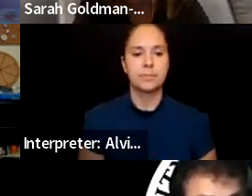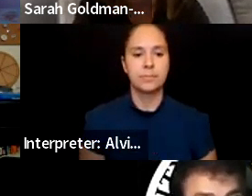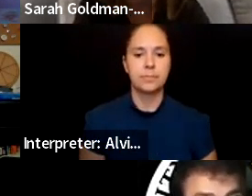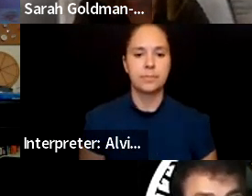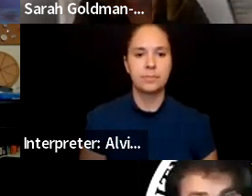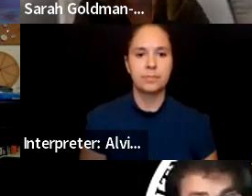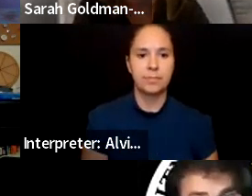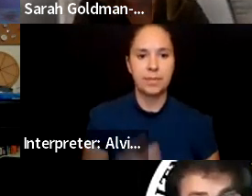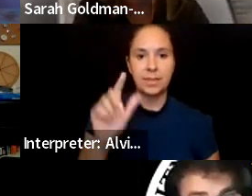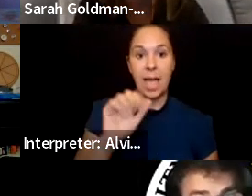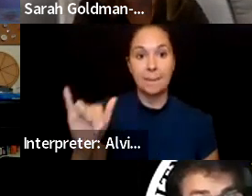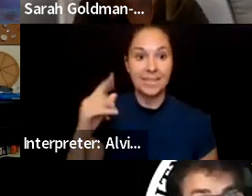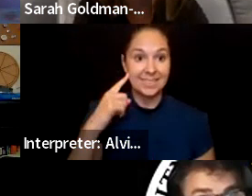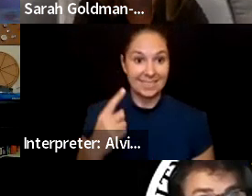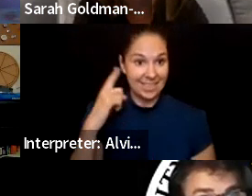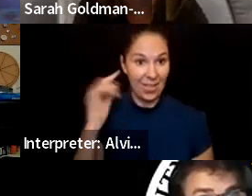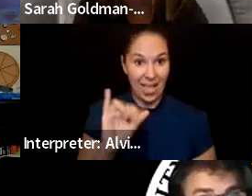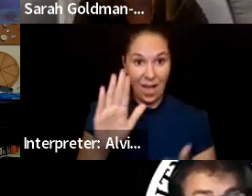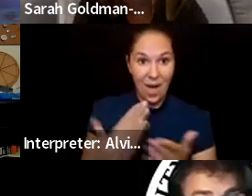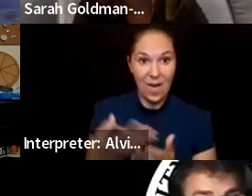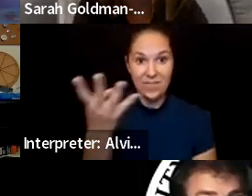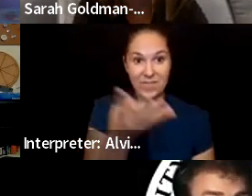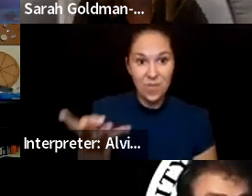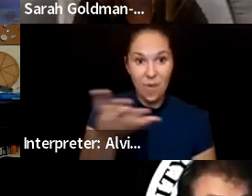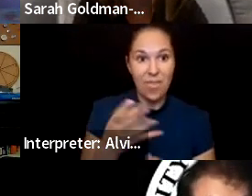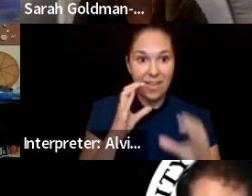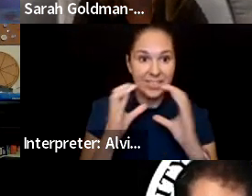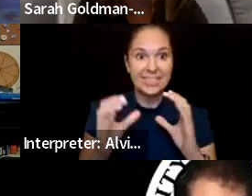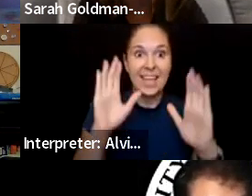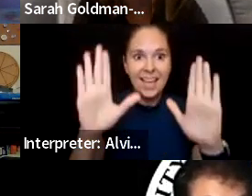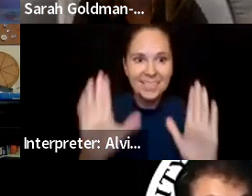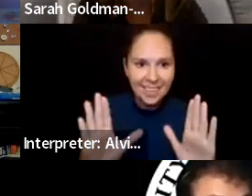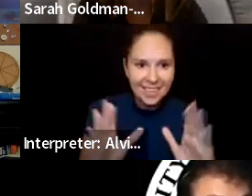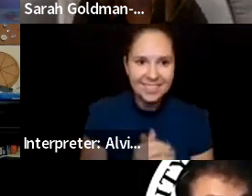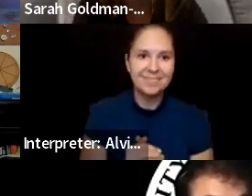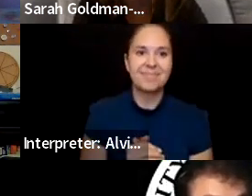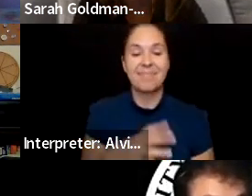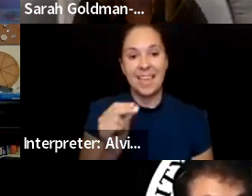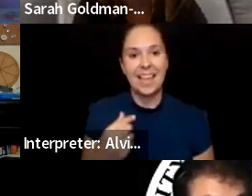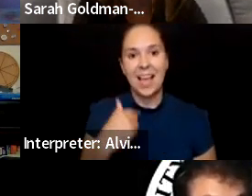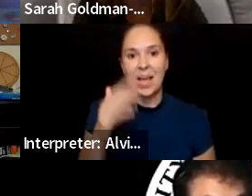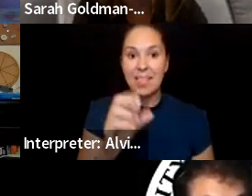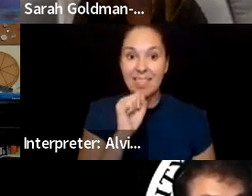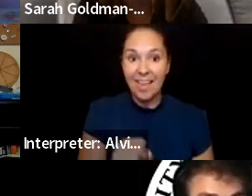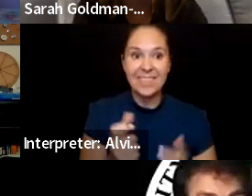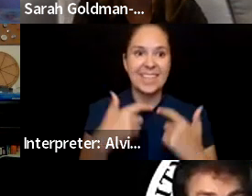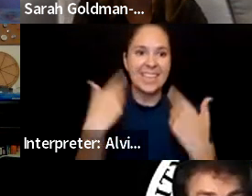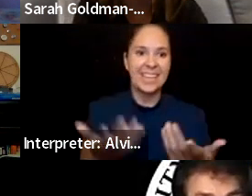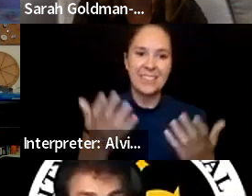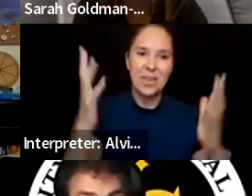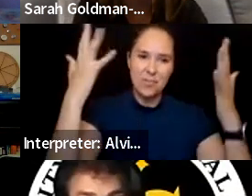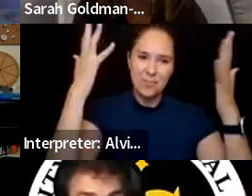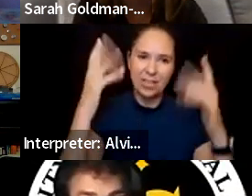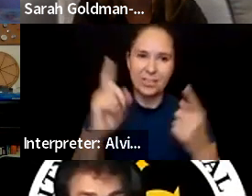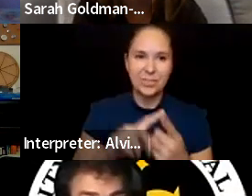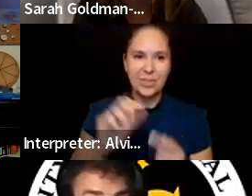It sounds like all four of these conversations were just excellent. And I'd love to give a big round of applause